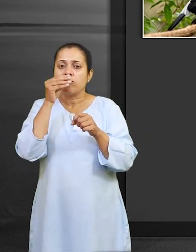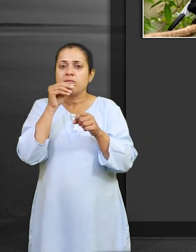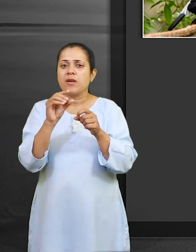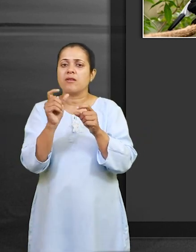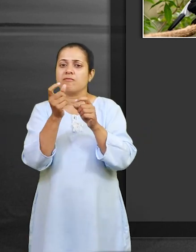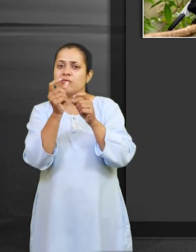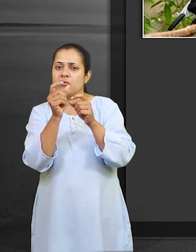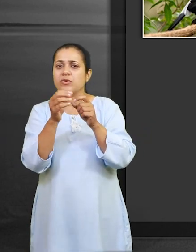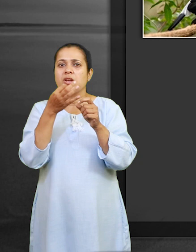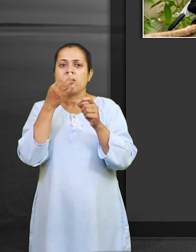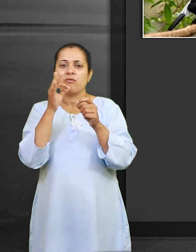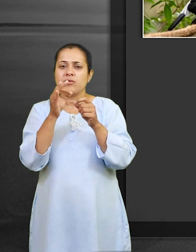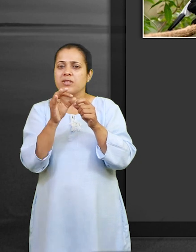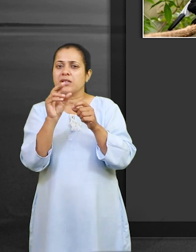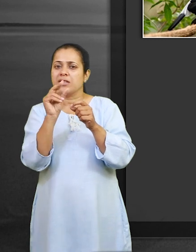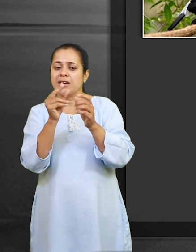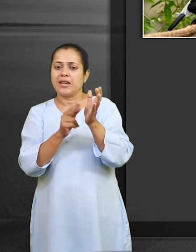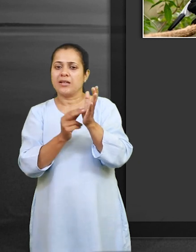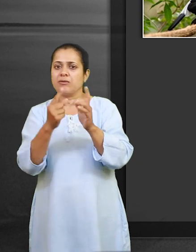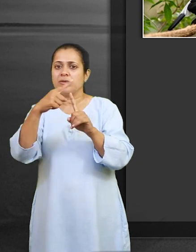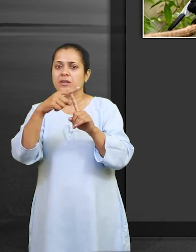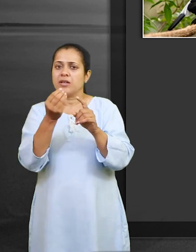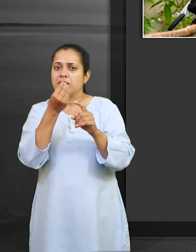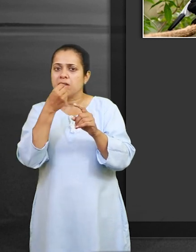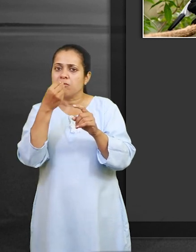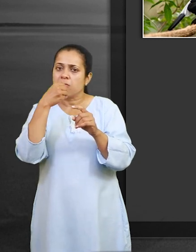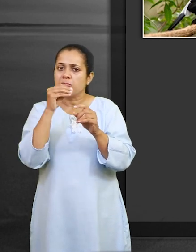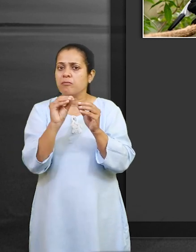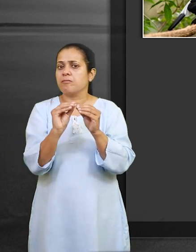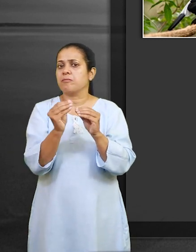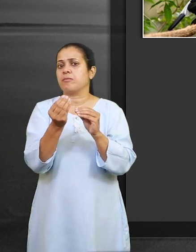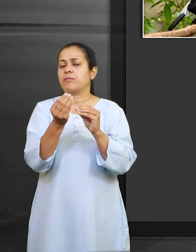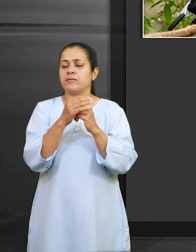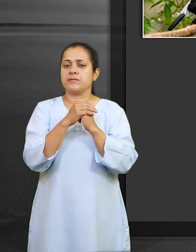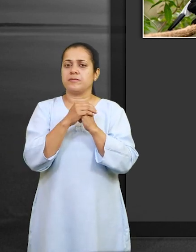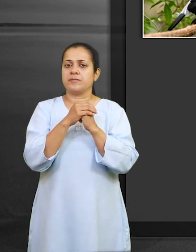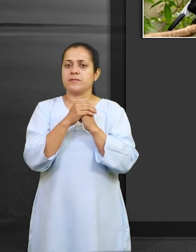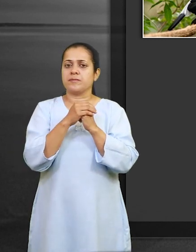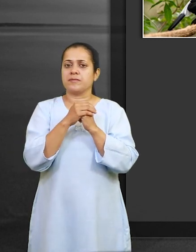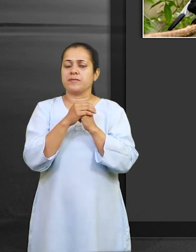eat those fruits and nuts that are growing on that tree.